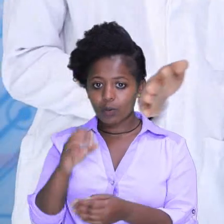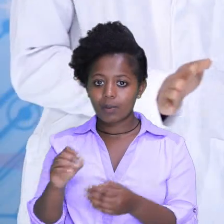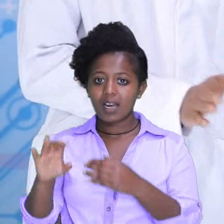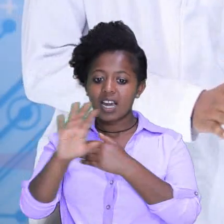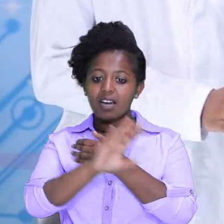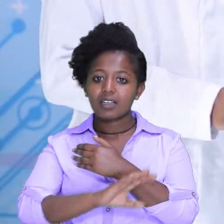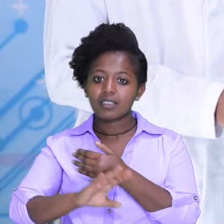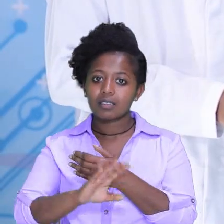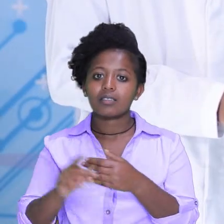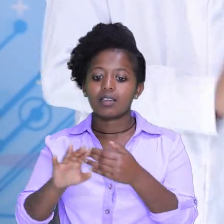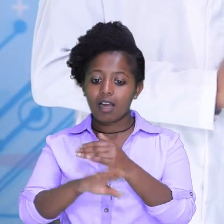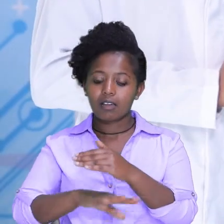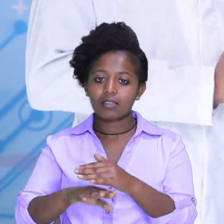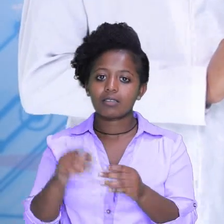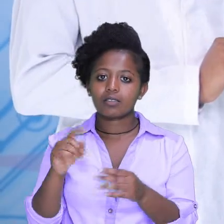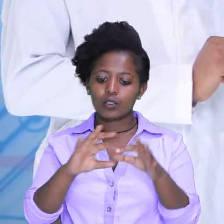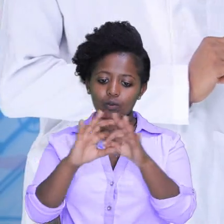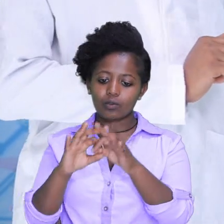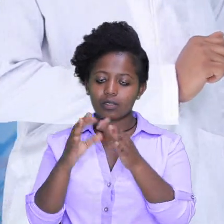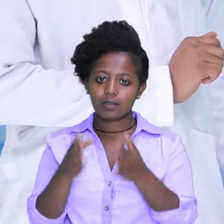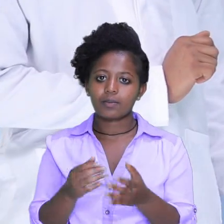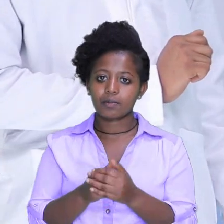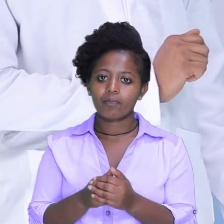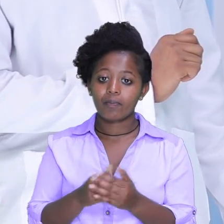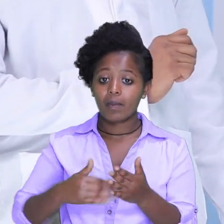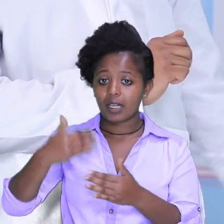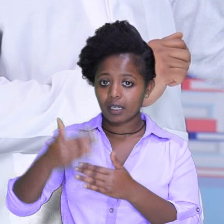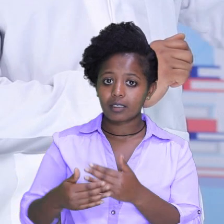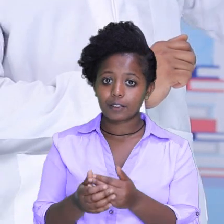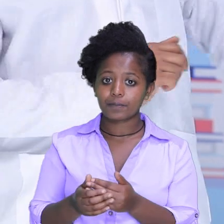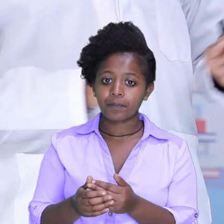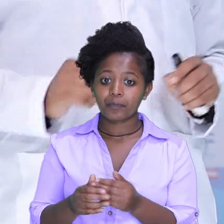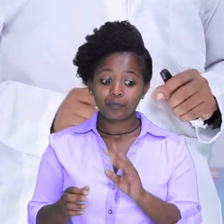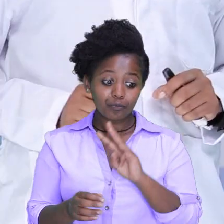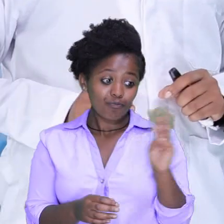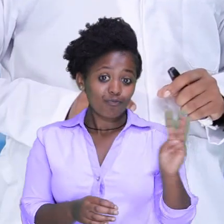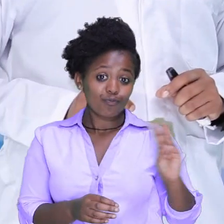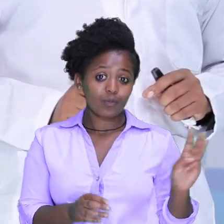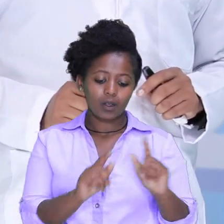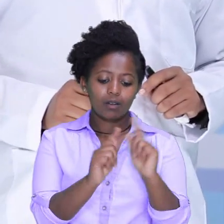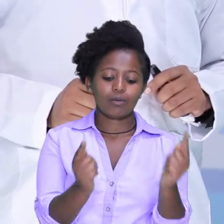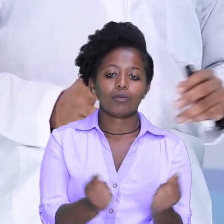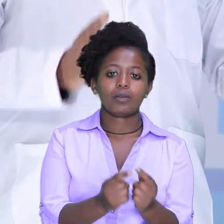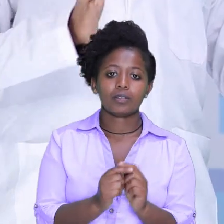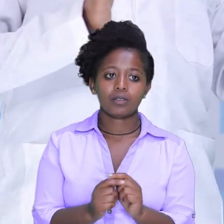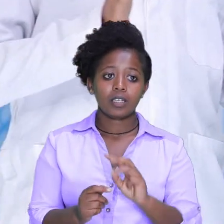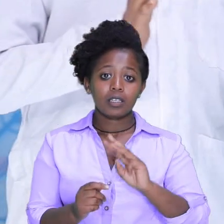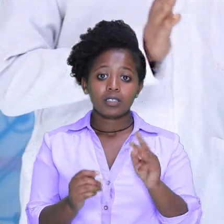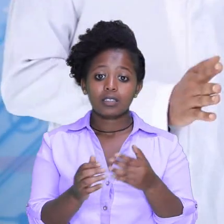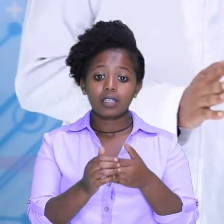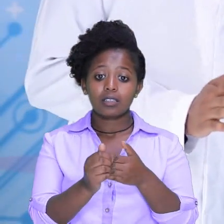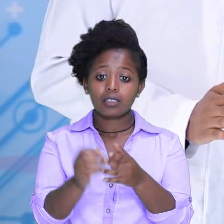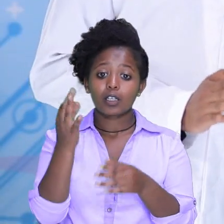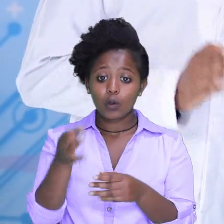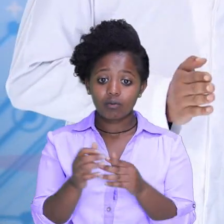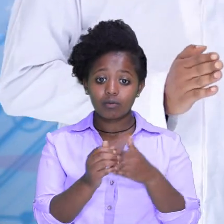the domination of socialism. The next, the West Bloc. The leader of West